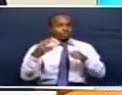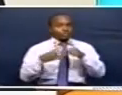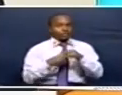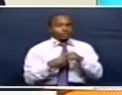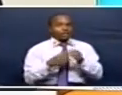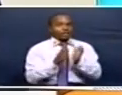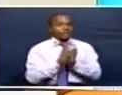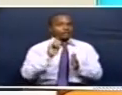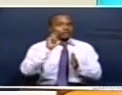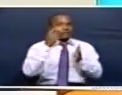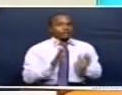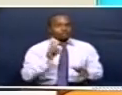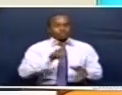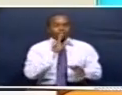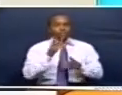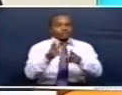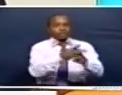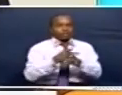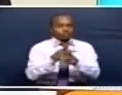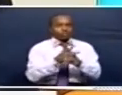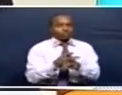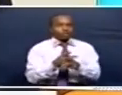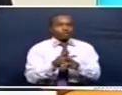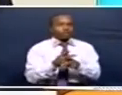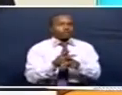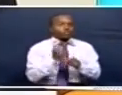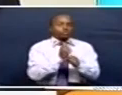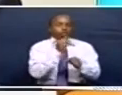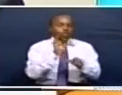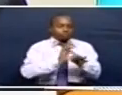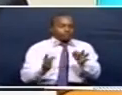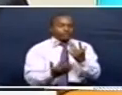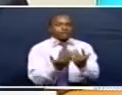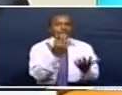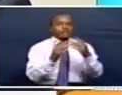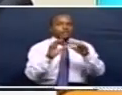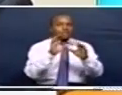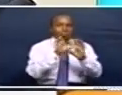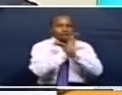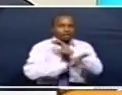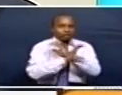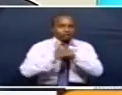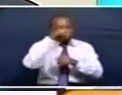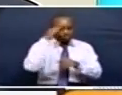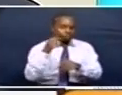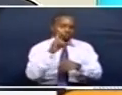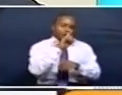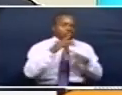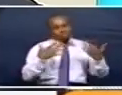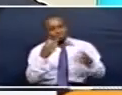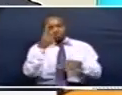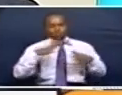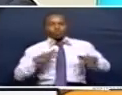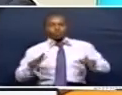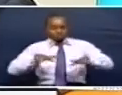And Kenyans, we need to be very careful. We should not burn this country because one or two people want to get power. It's not about